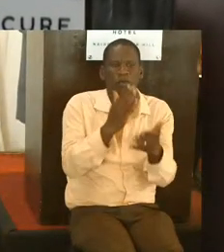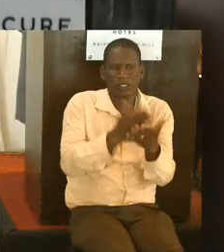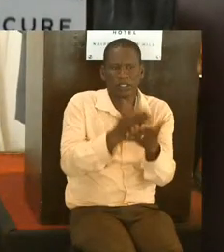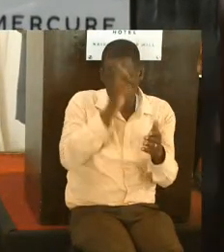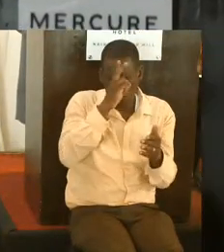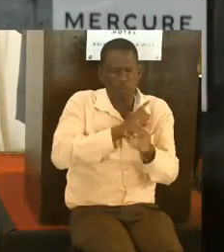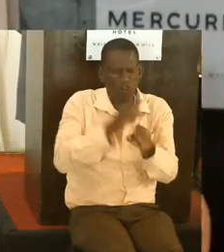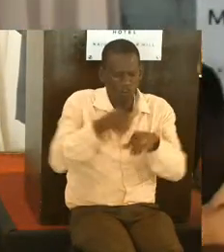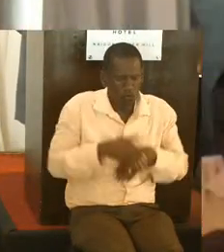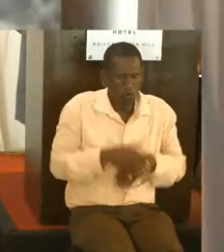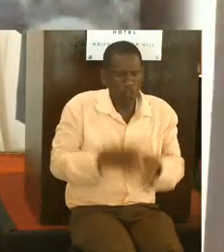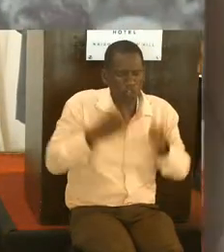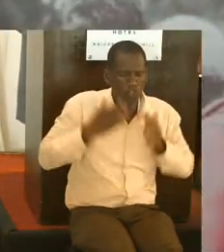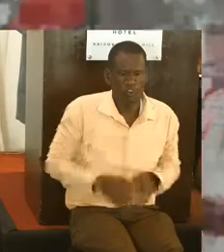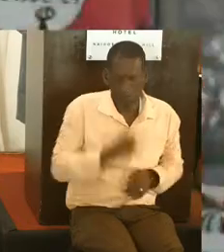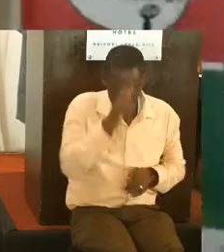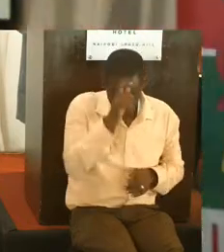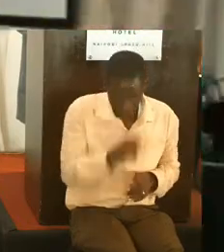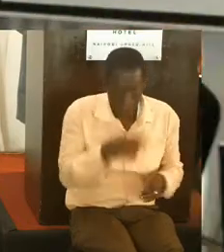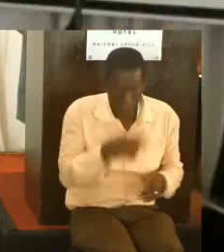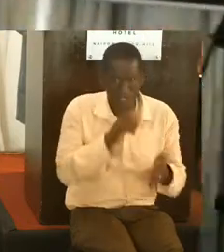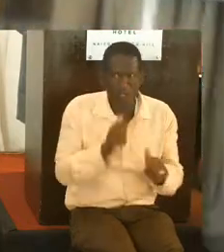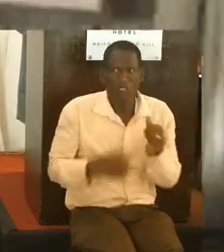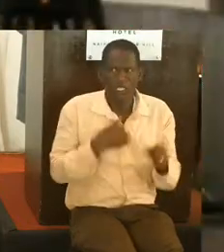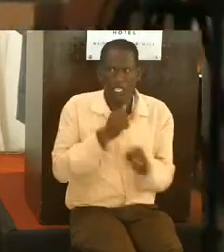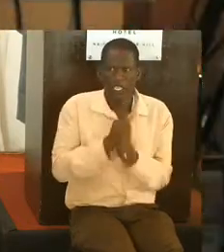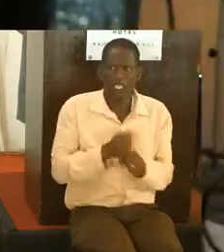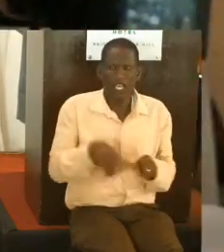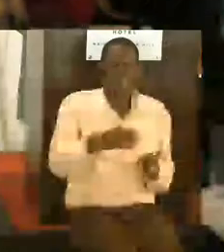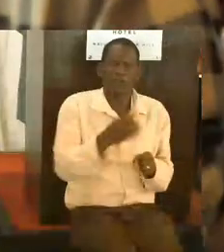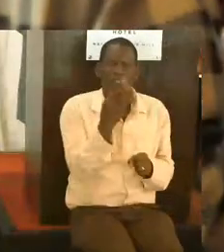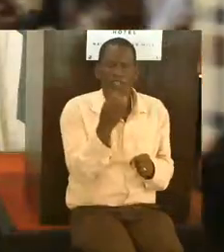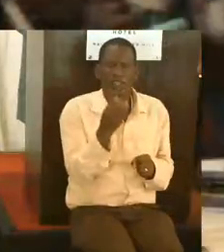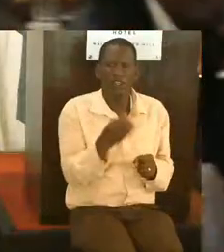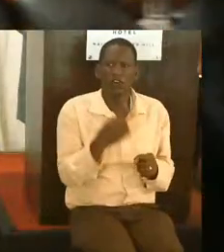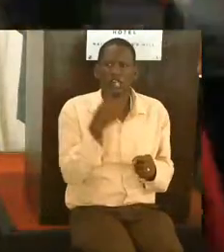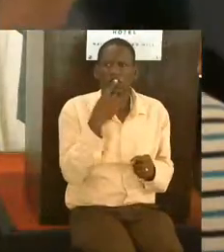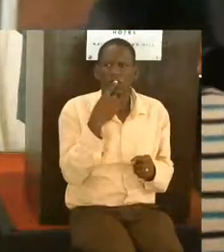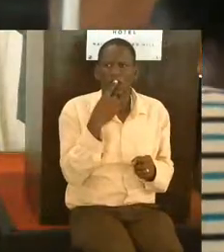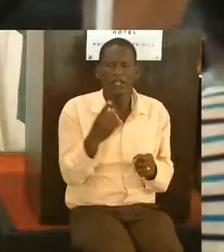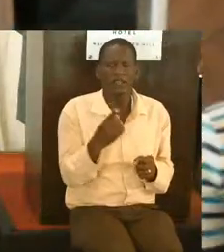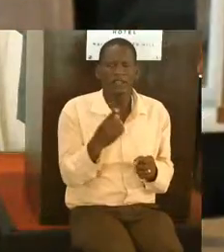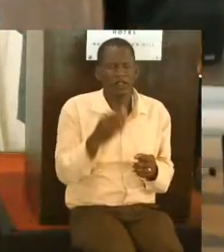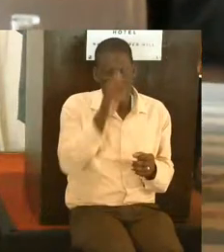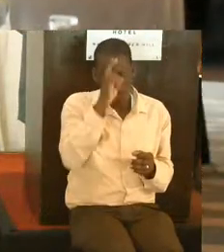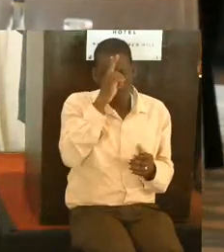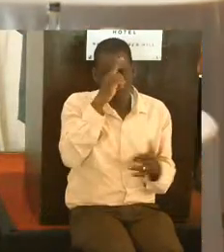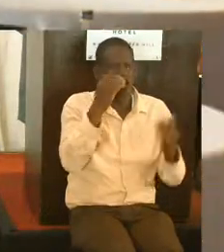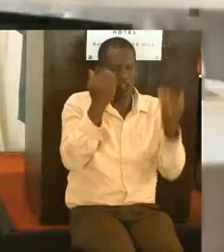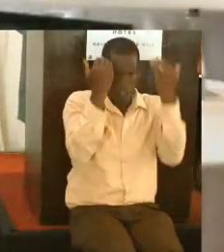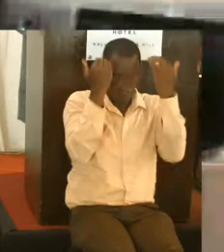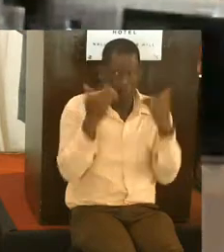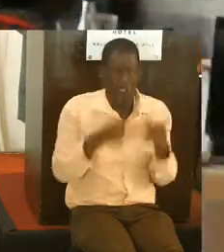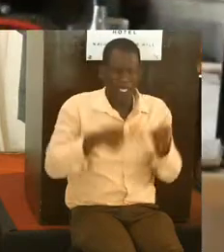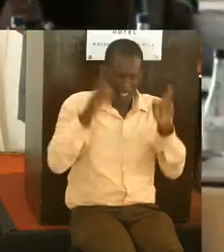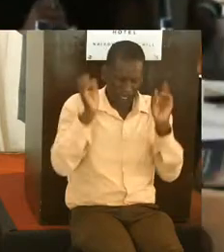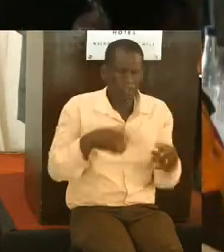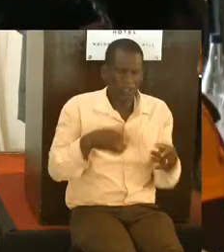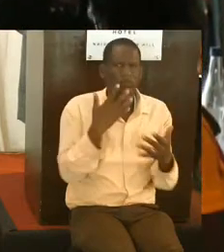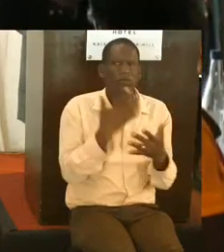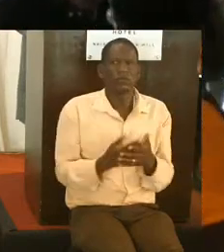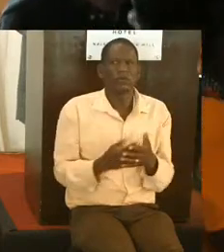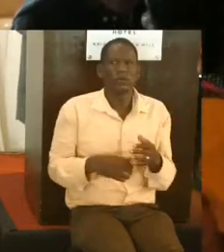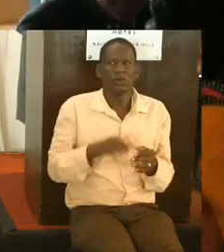human dignity which I did I think there are about 30 and 100 plus are in court they would still go to committee or